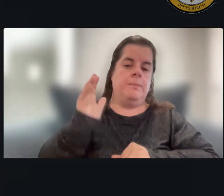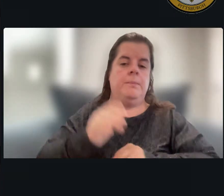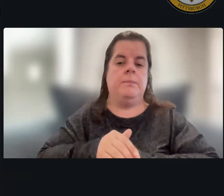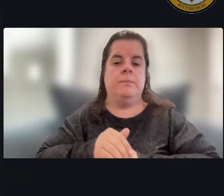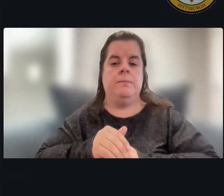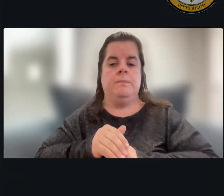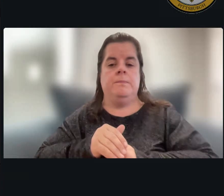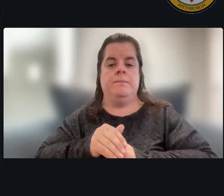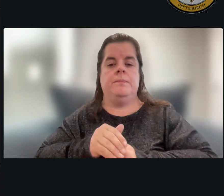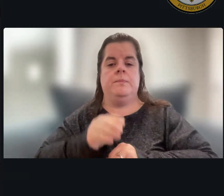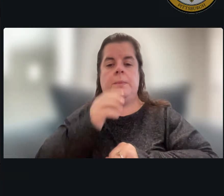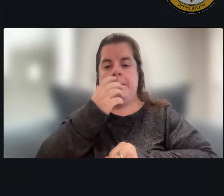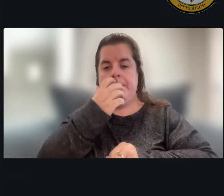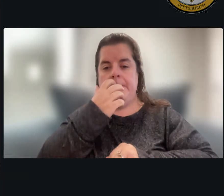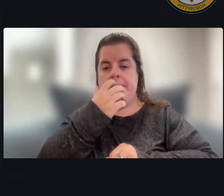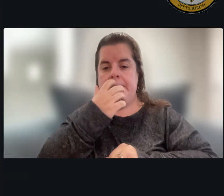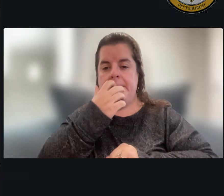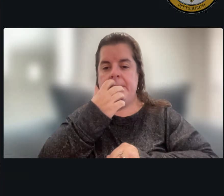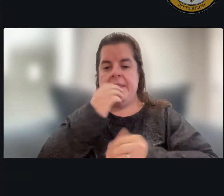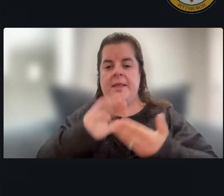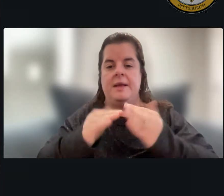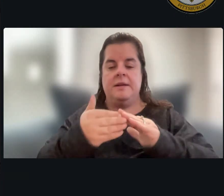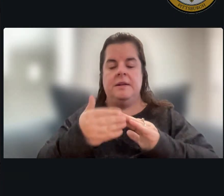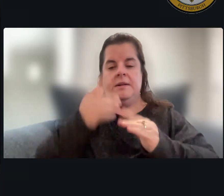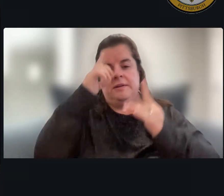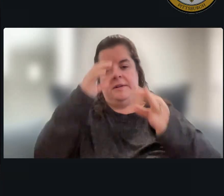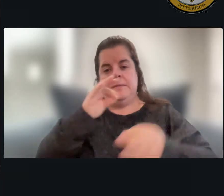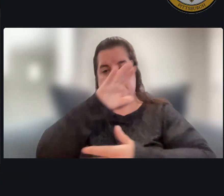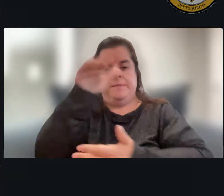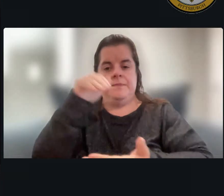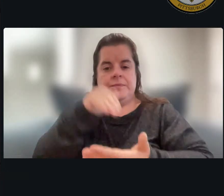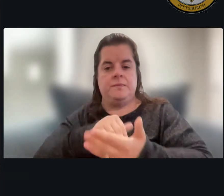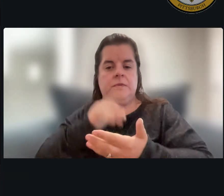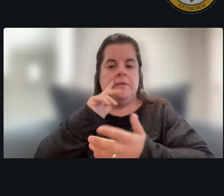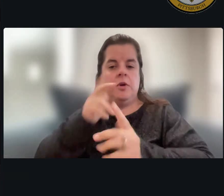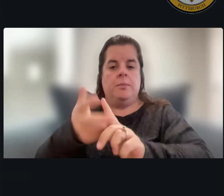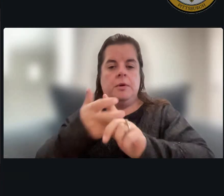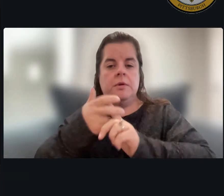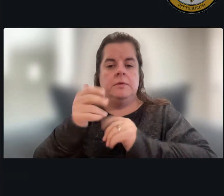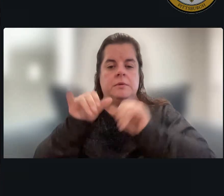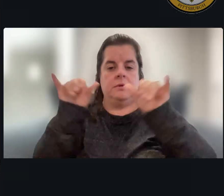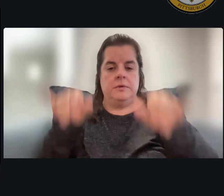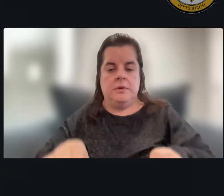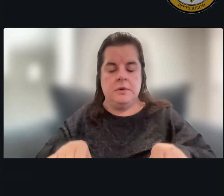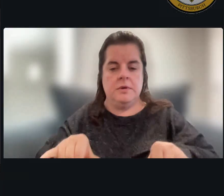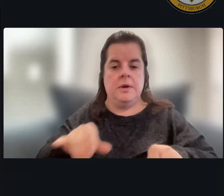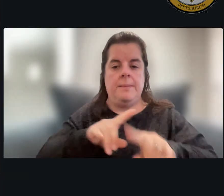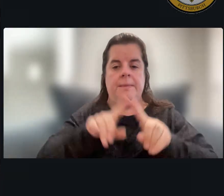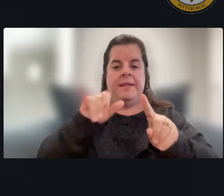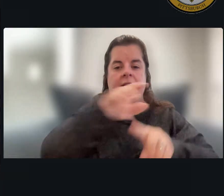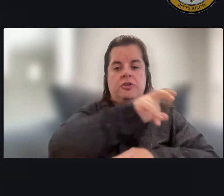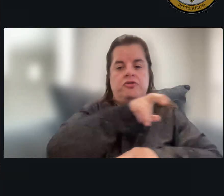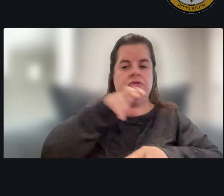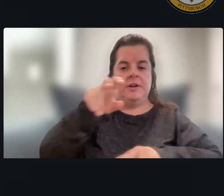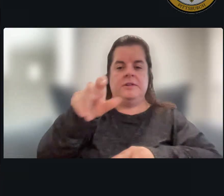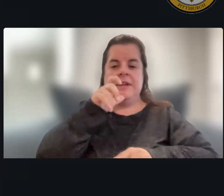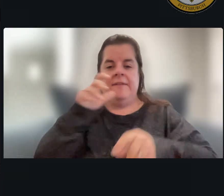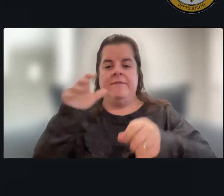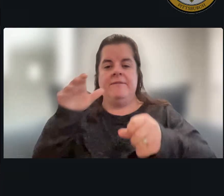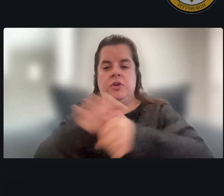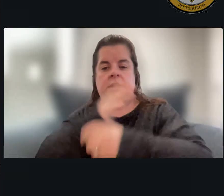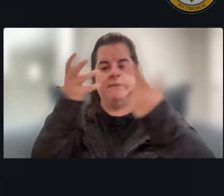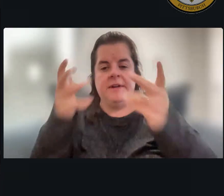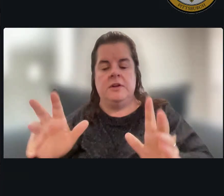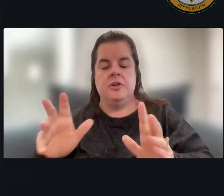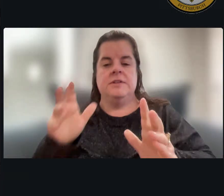took office. The city made the choice to centralize that procurement system. However, that transition was never fully completed, and so we still have